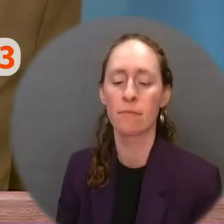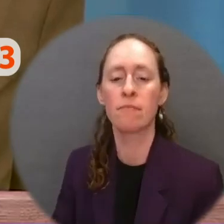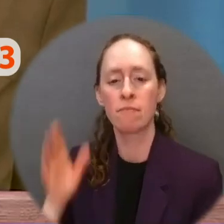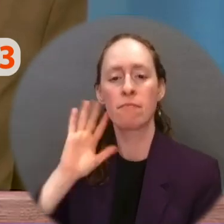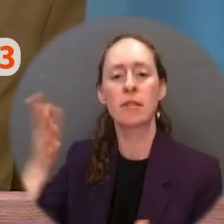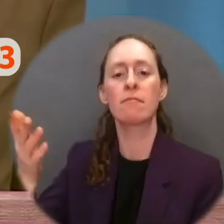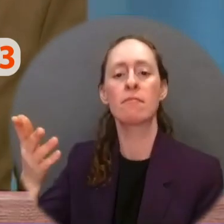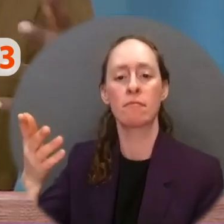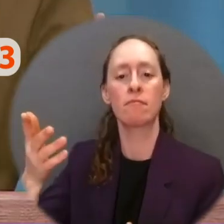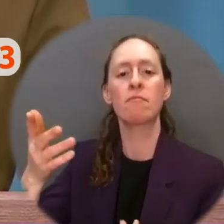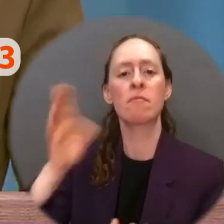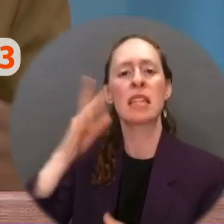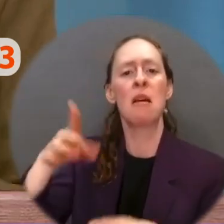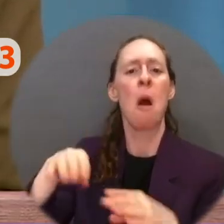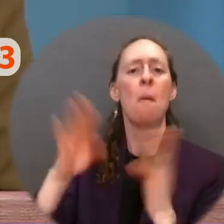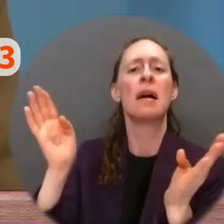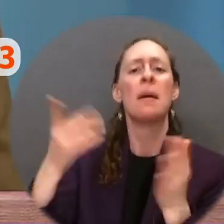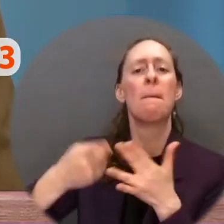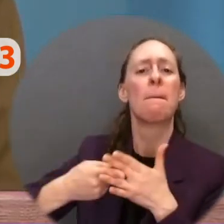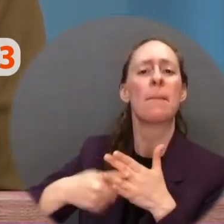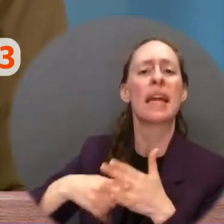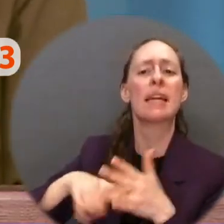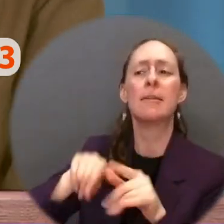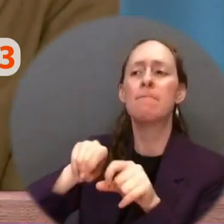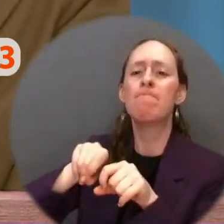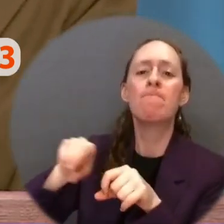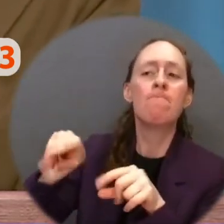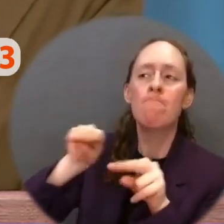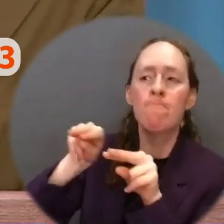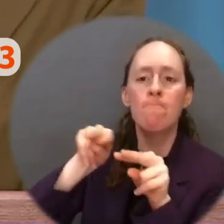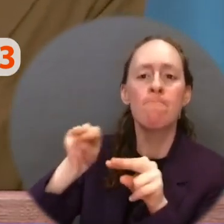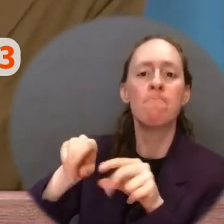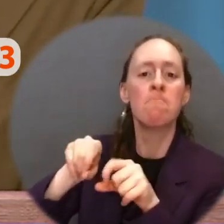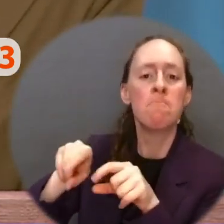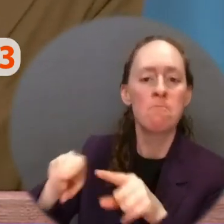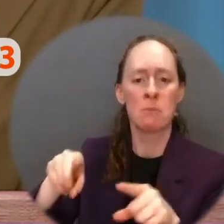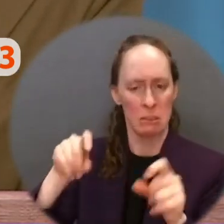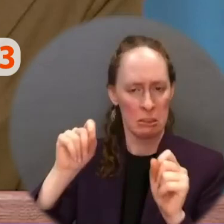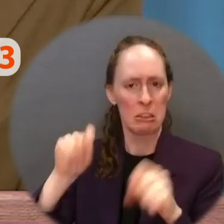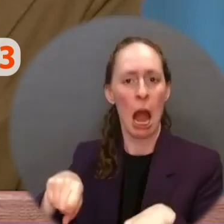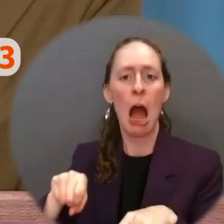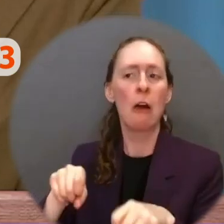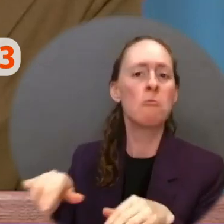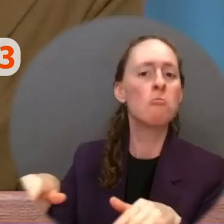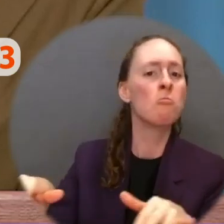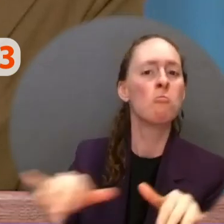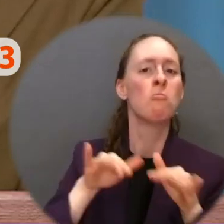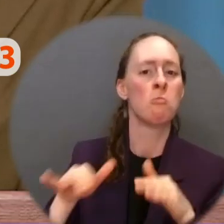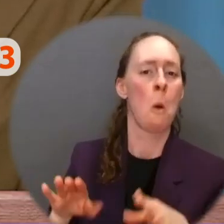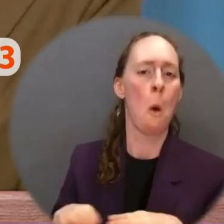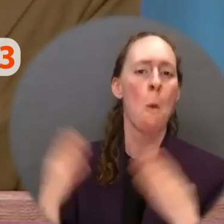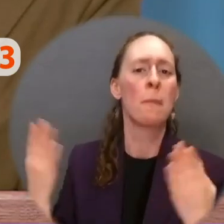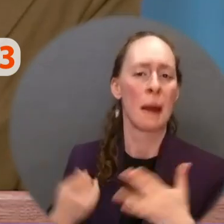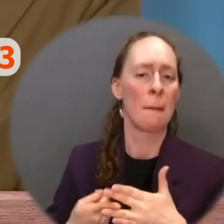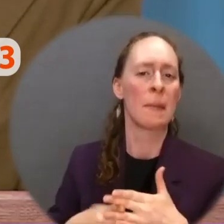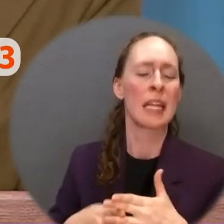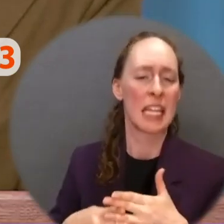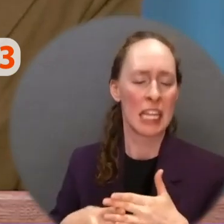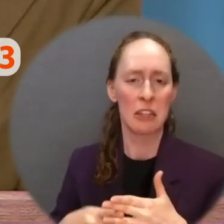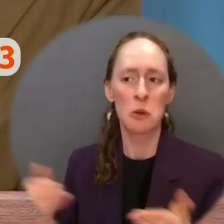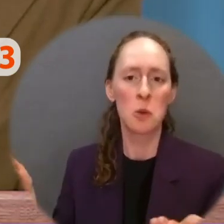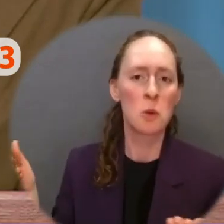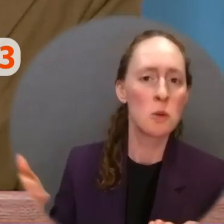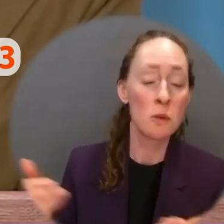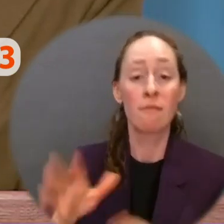so clearly you will be able to catch her at the top. The meeting, it's going to be in the Oval Office, so I can share all of